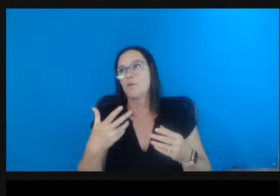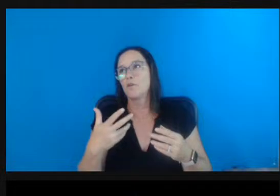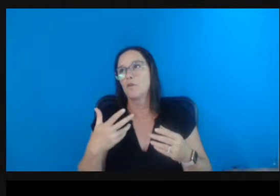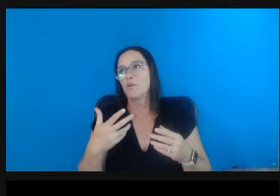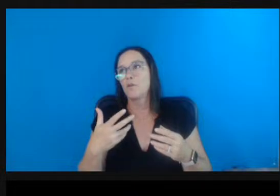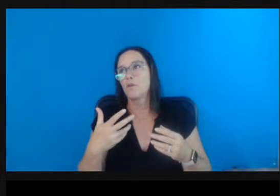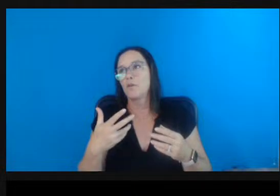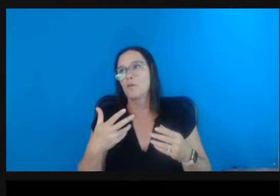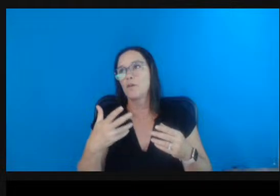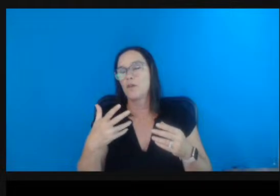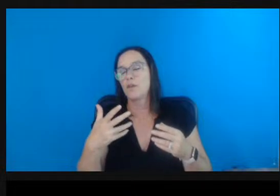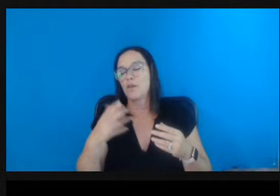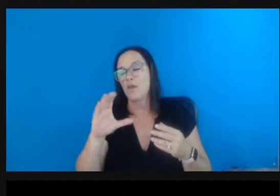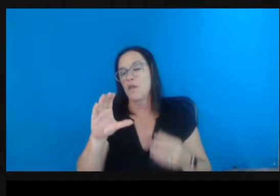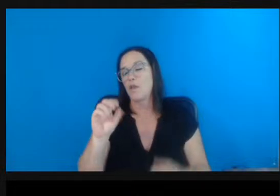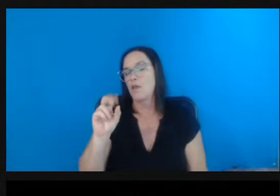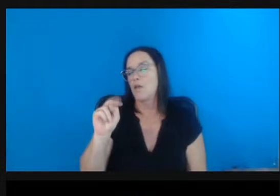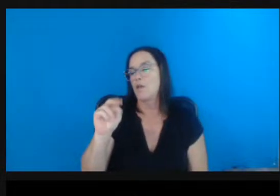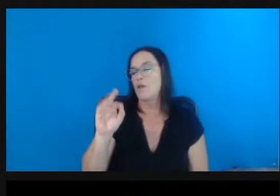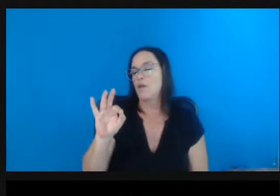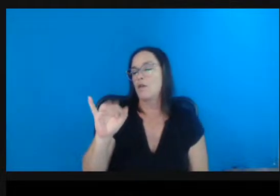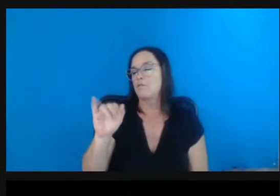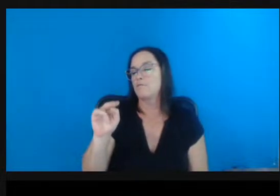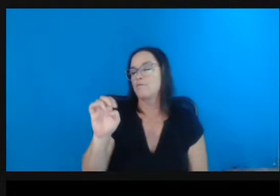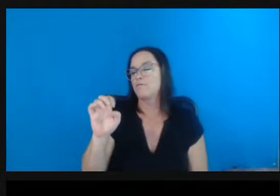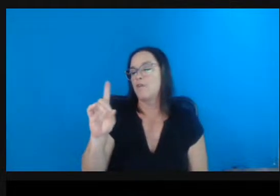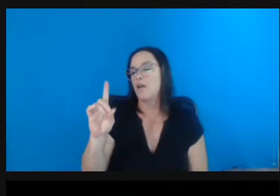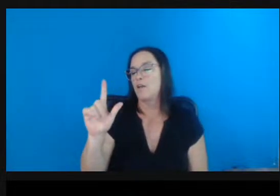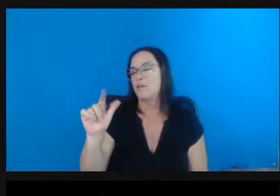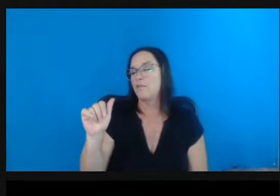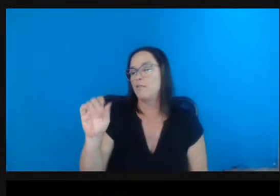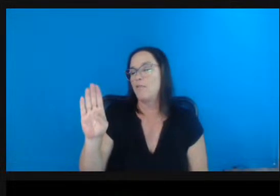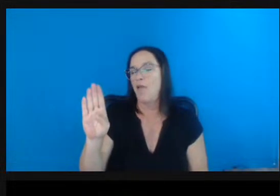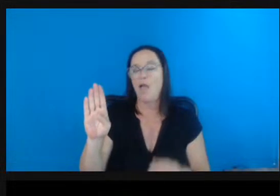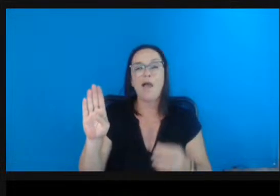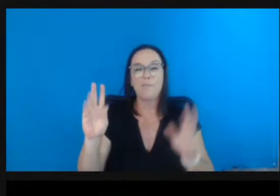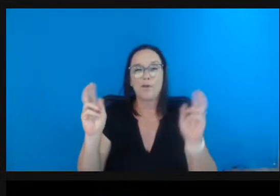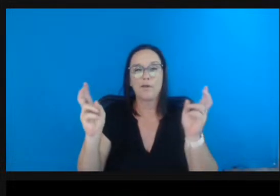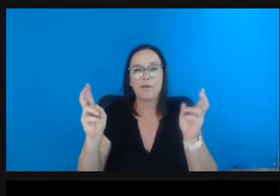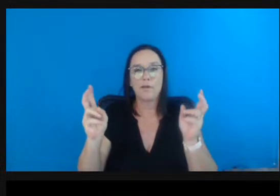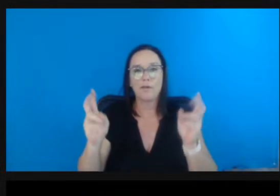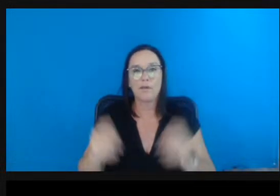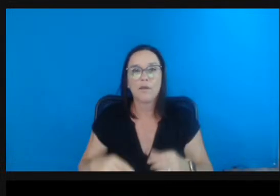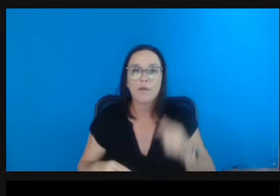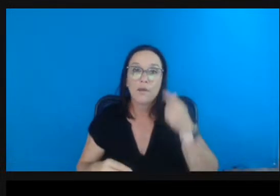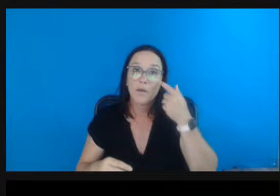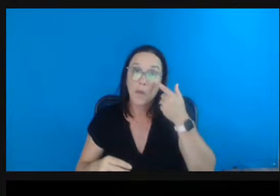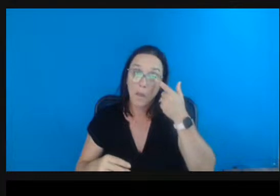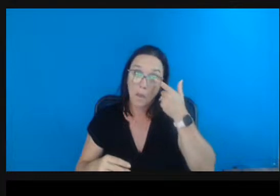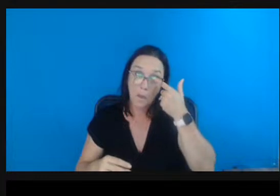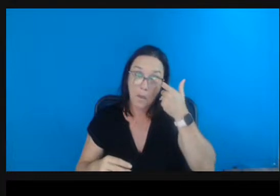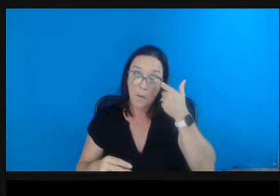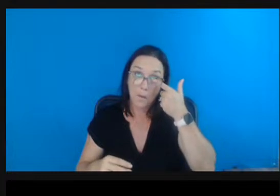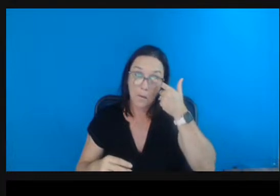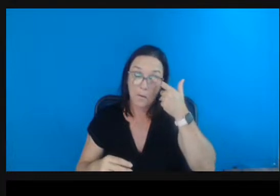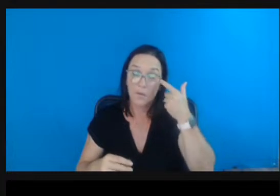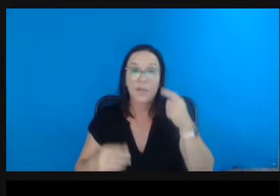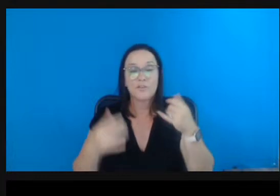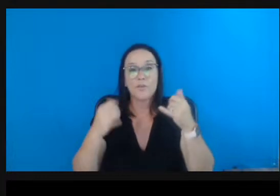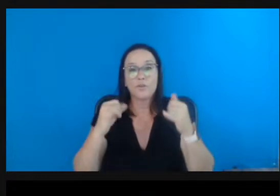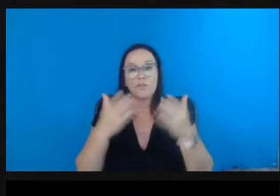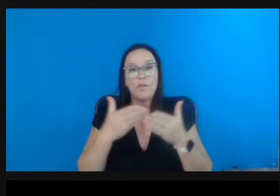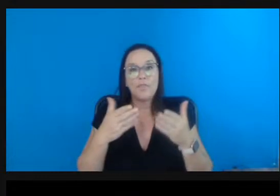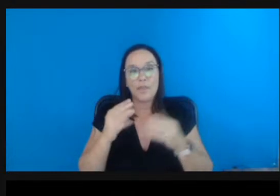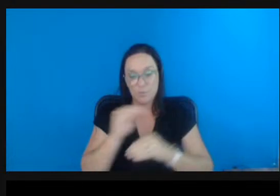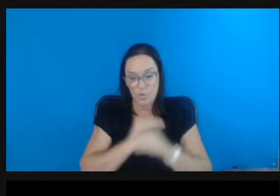confined lab, right? It's so many variables up there. So we're approximately confined now, let's call it, right? You know, like there's still stuff moving, but, you